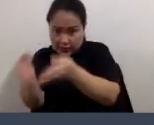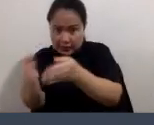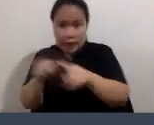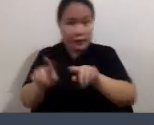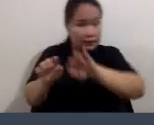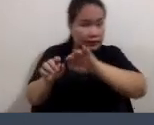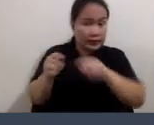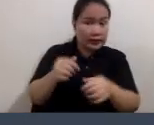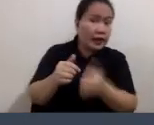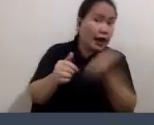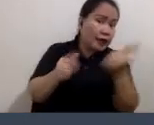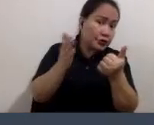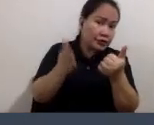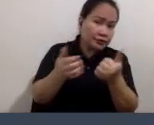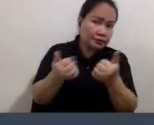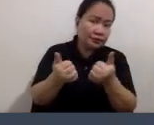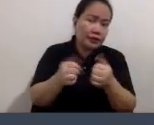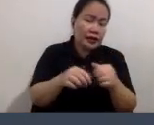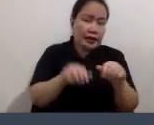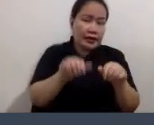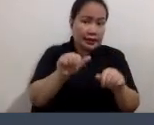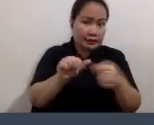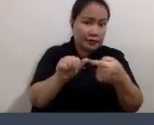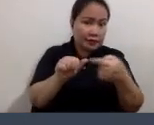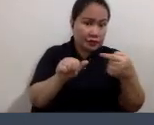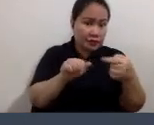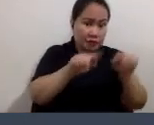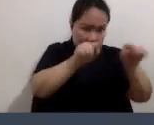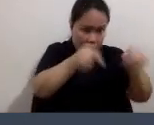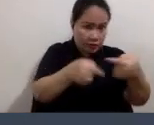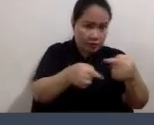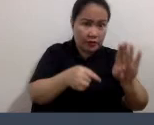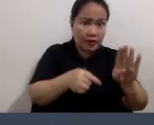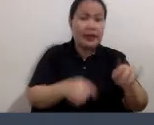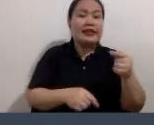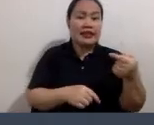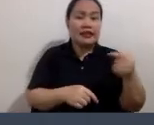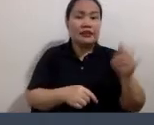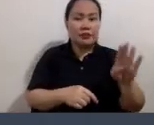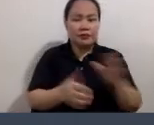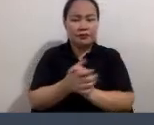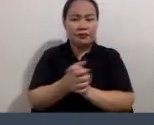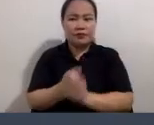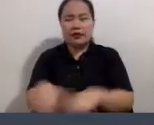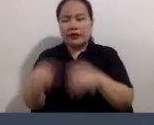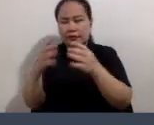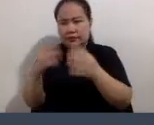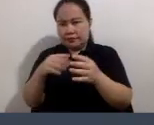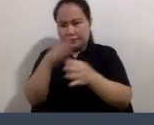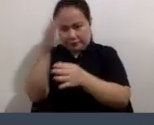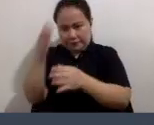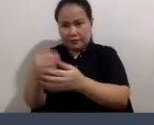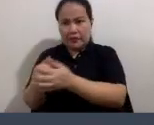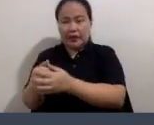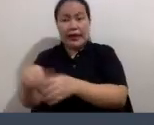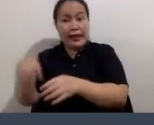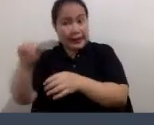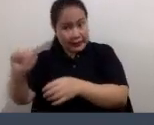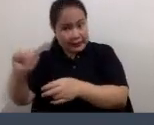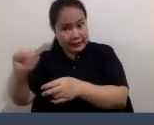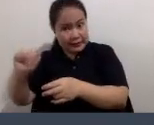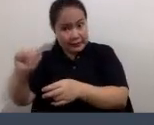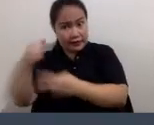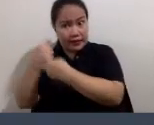keep, change, change. So, if you have A minus B, so we will keep A. So, we will